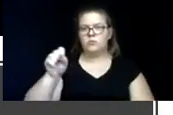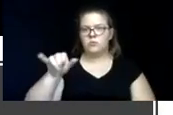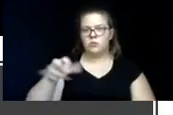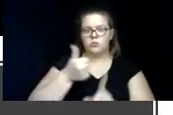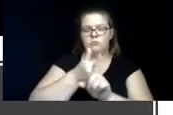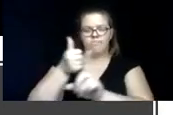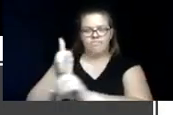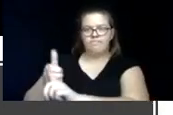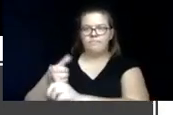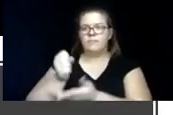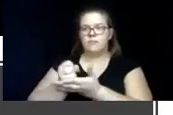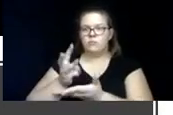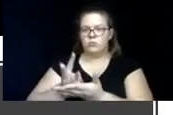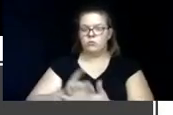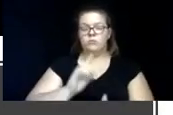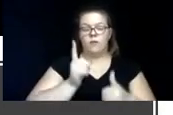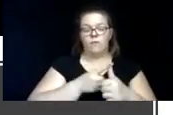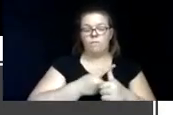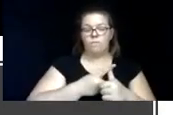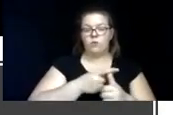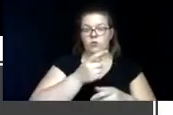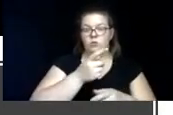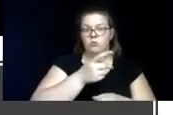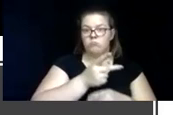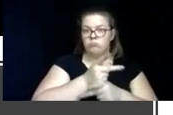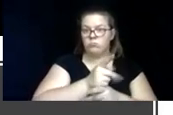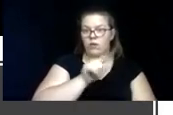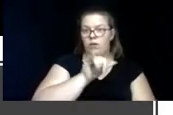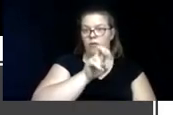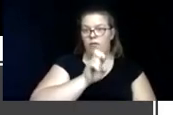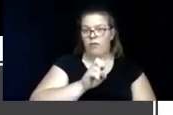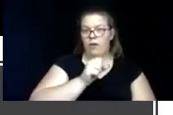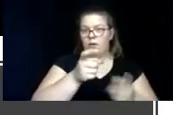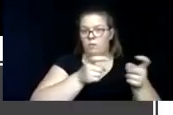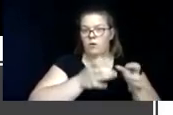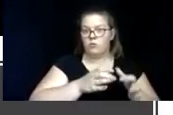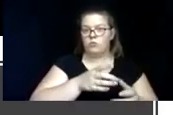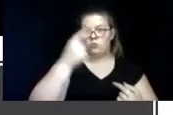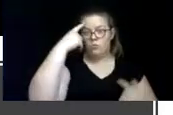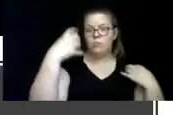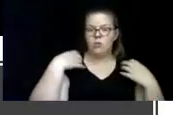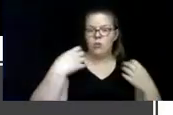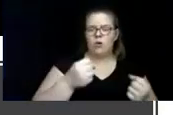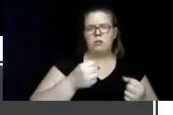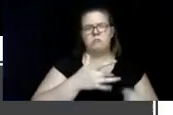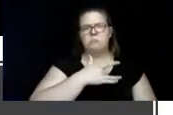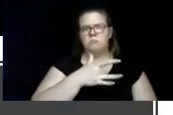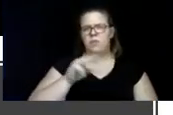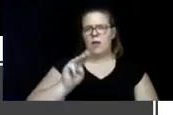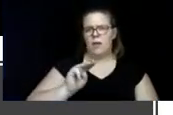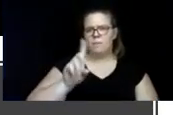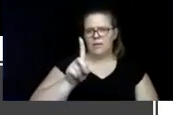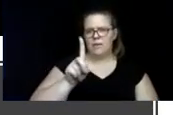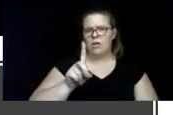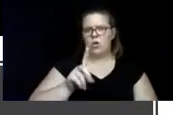first care line manager of mental health is usually an MD or a psychologist. The one that we have right now, Lauren